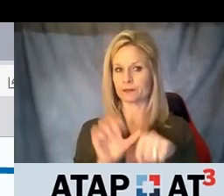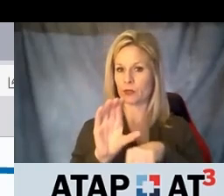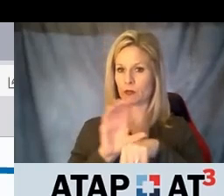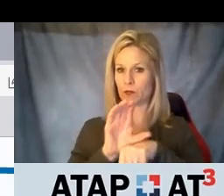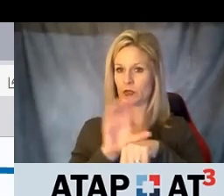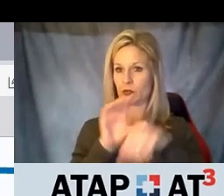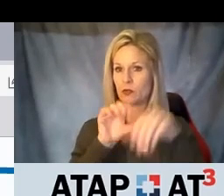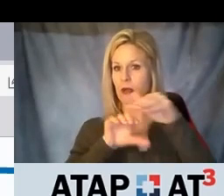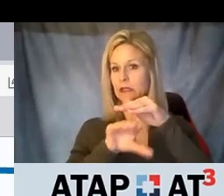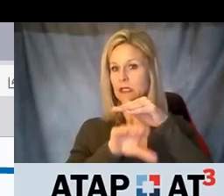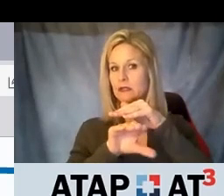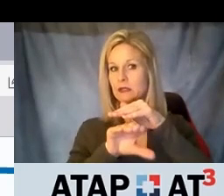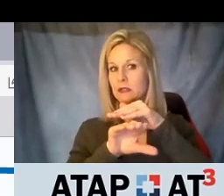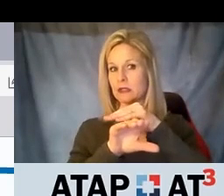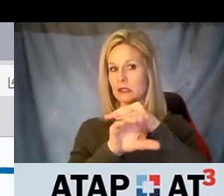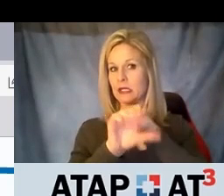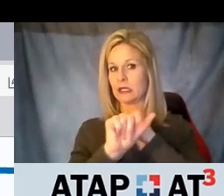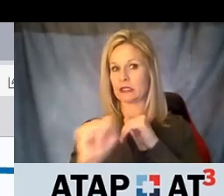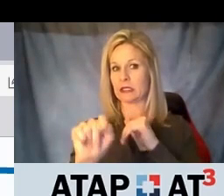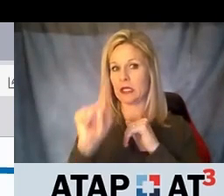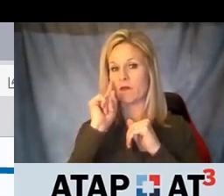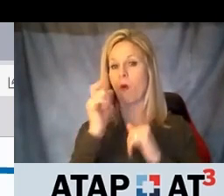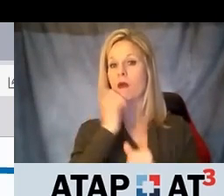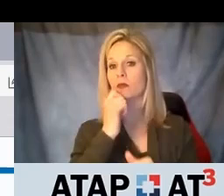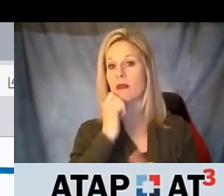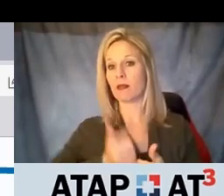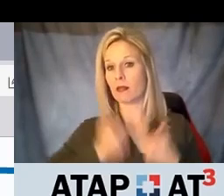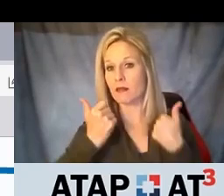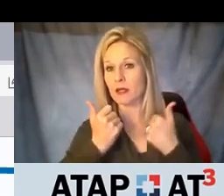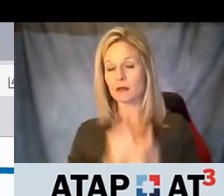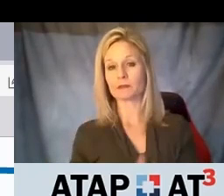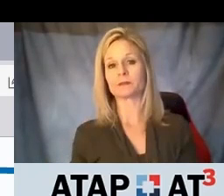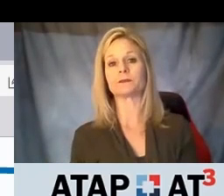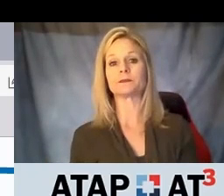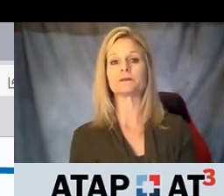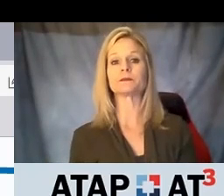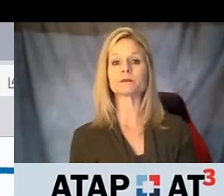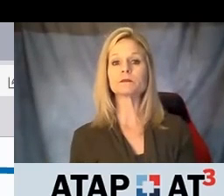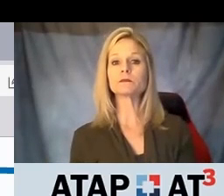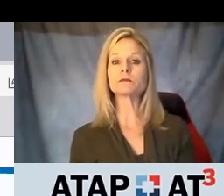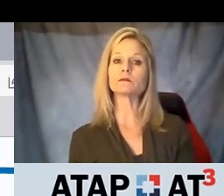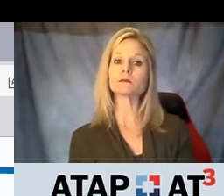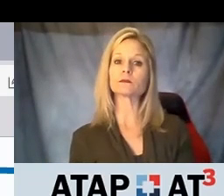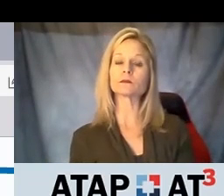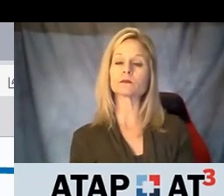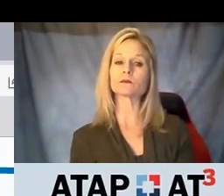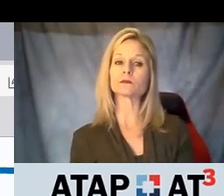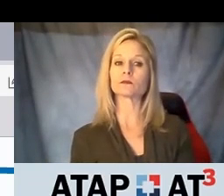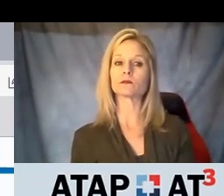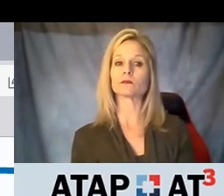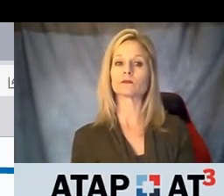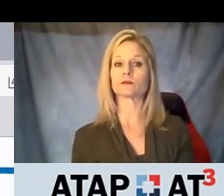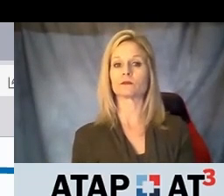access, AT for daily living. You can look for assistive